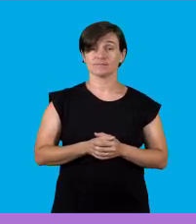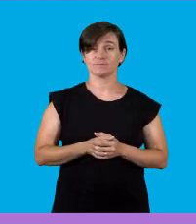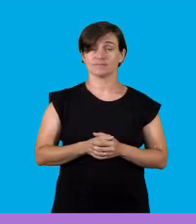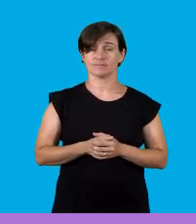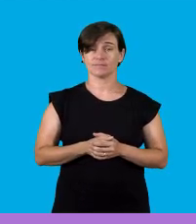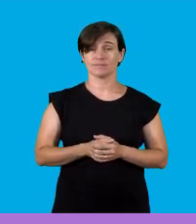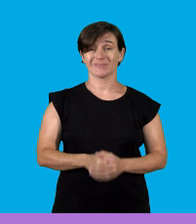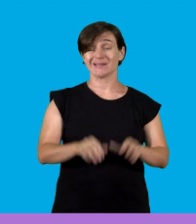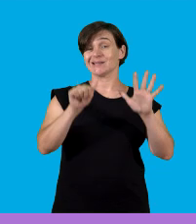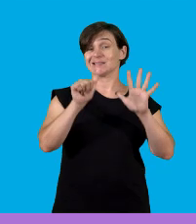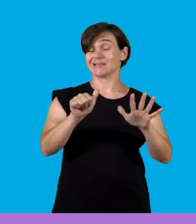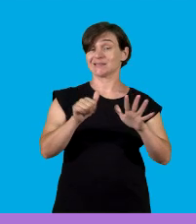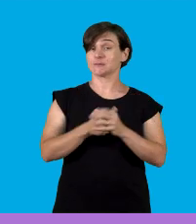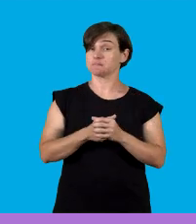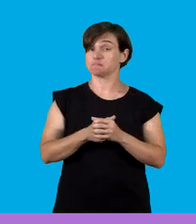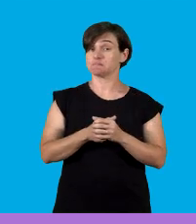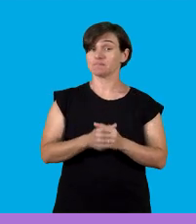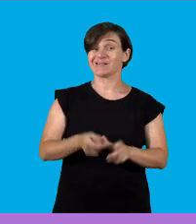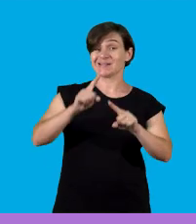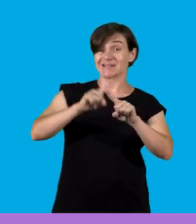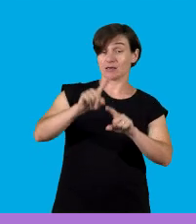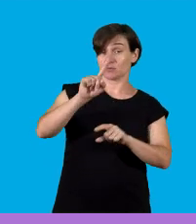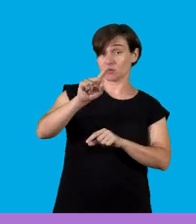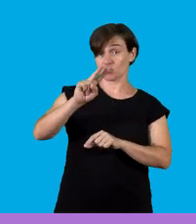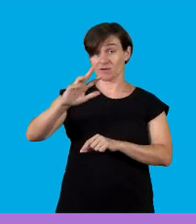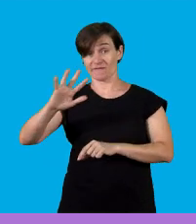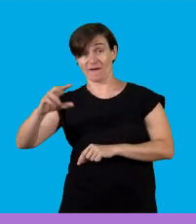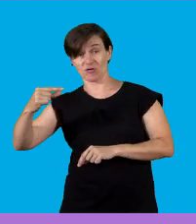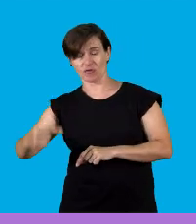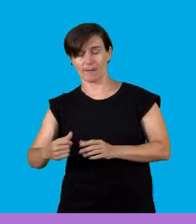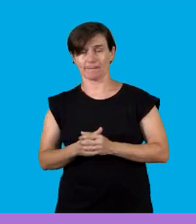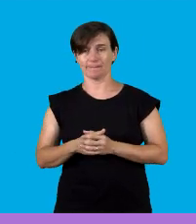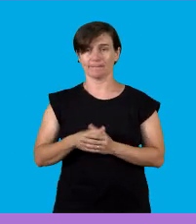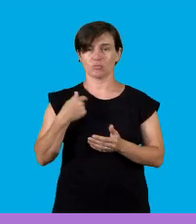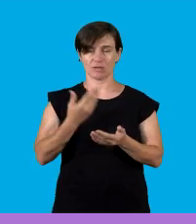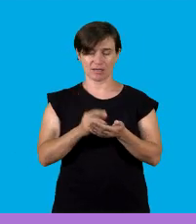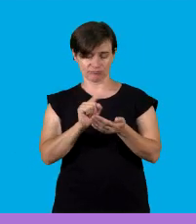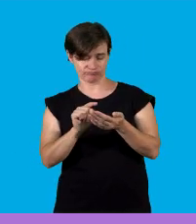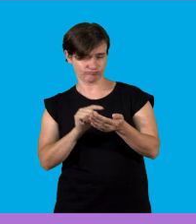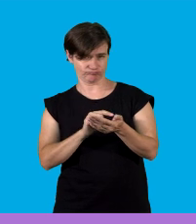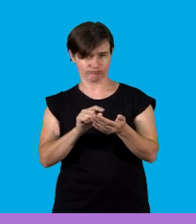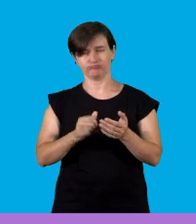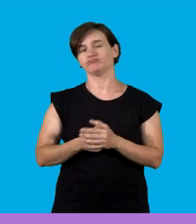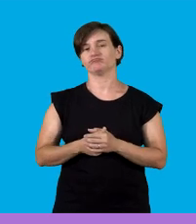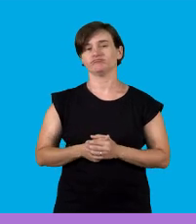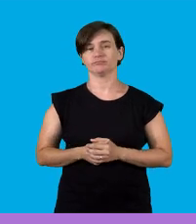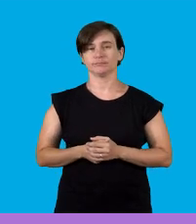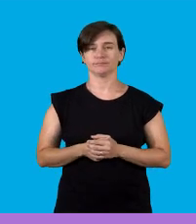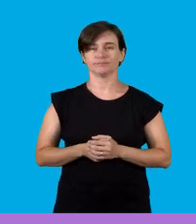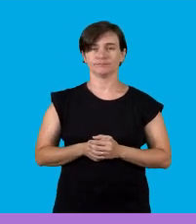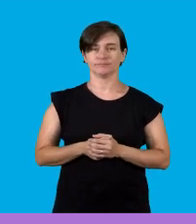say 6 multiplied by 125 grams. So let's type that in. 6